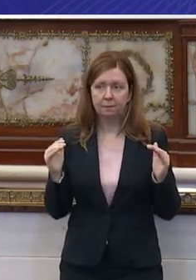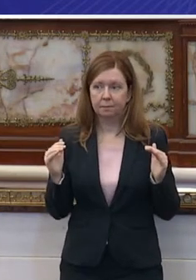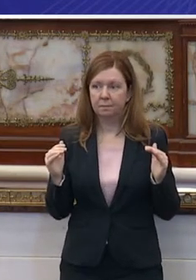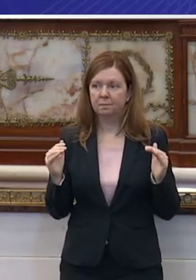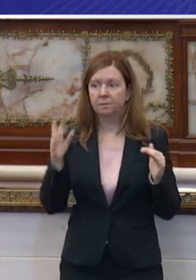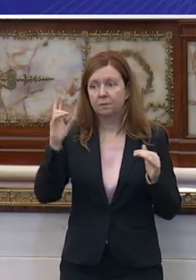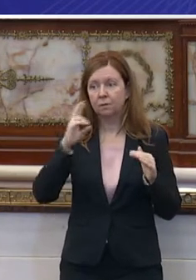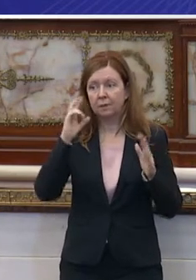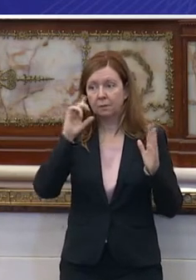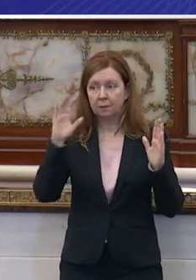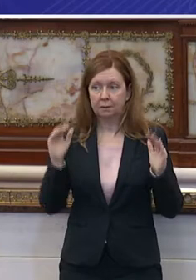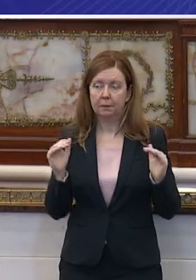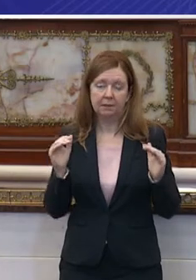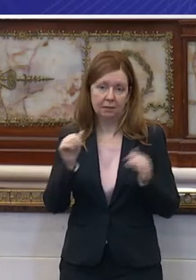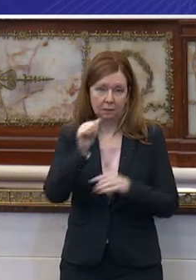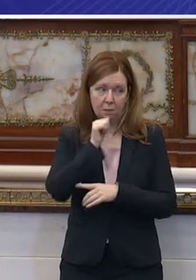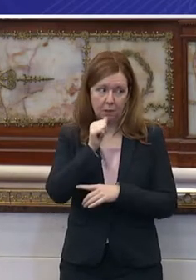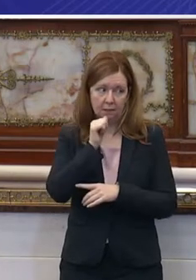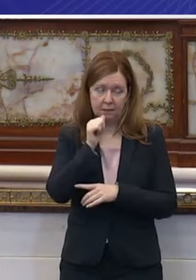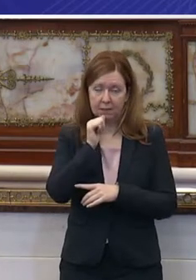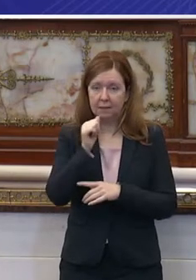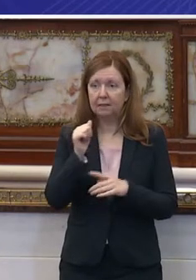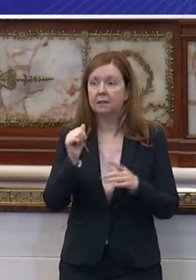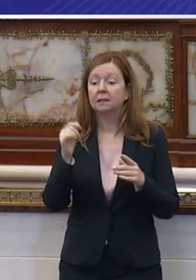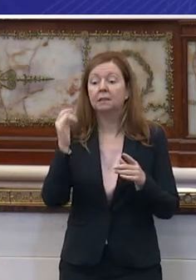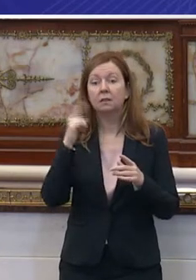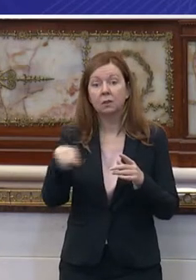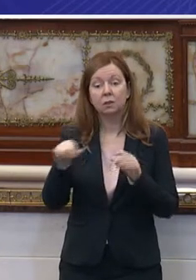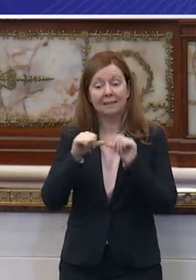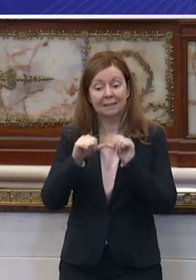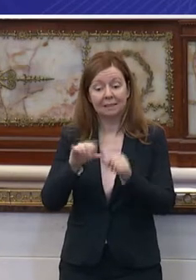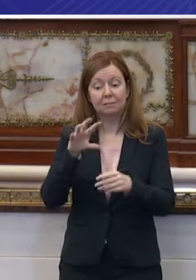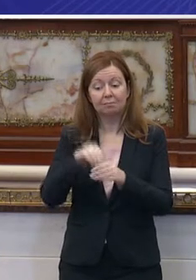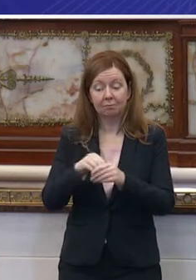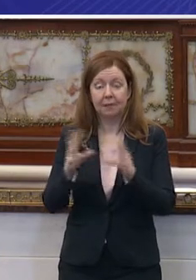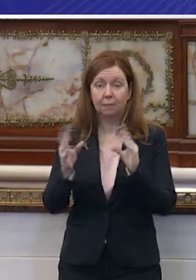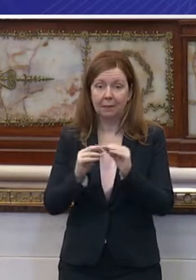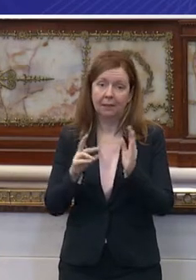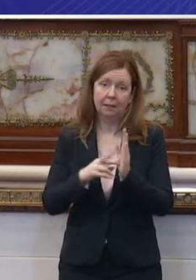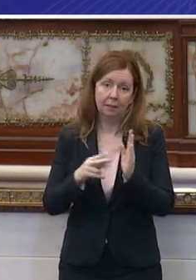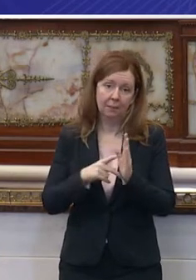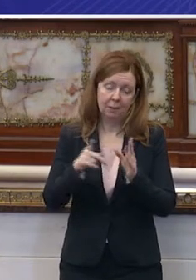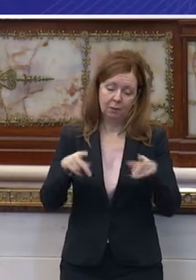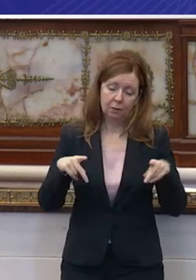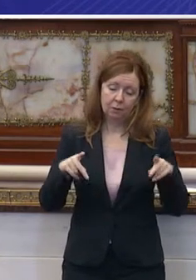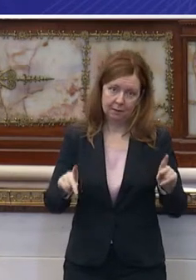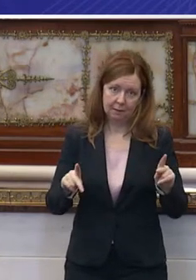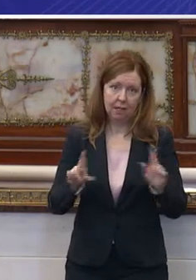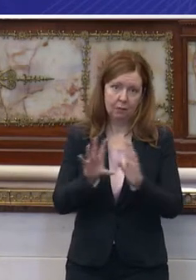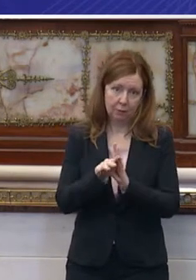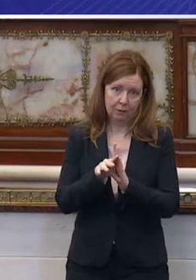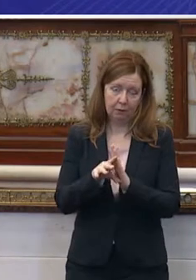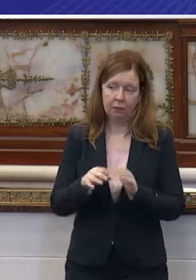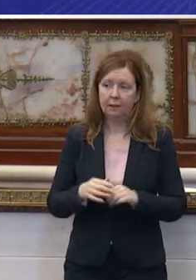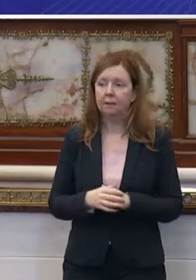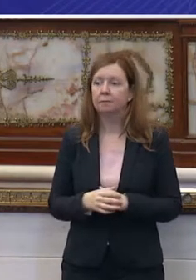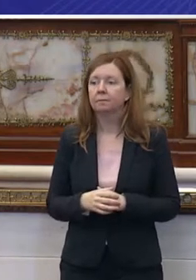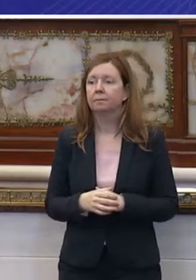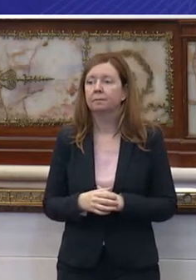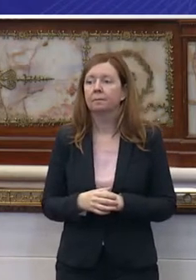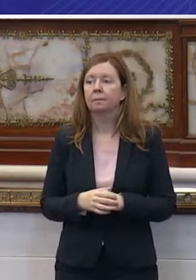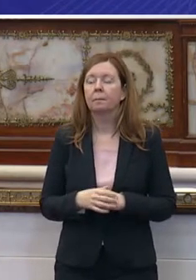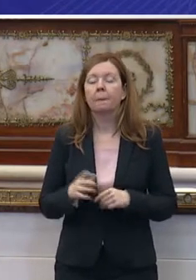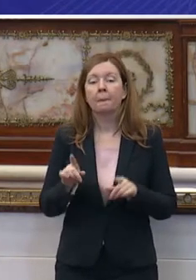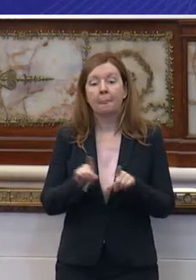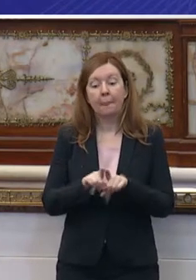should have no reasonable expectation of privacy. By continuing to be in the meeting, you are consenting to being recorded.